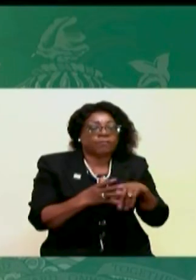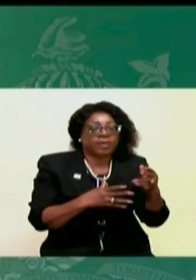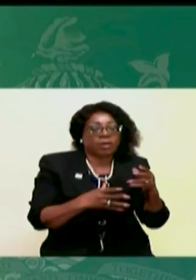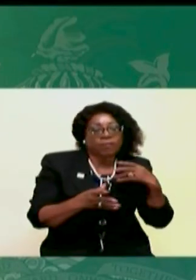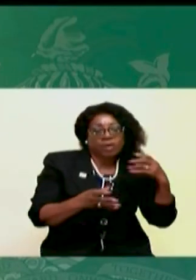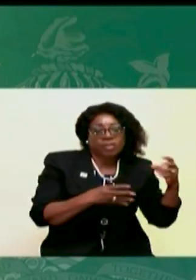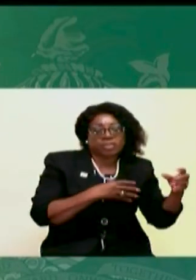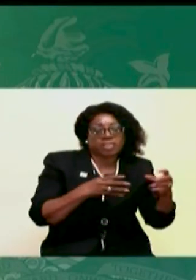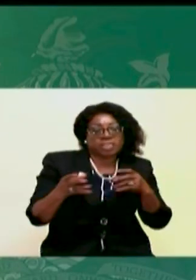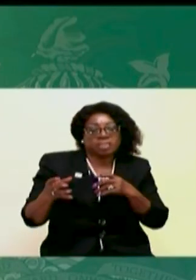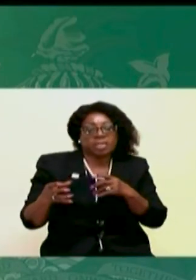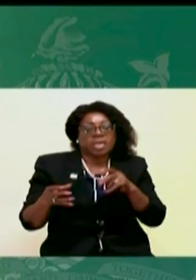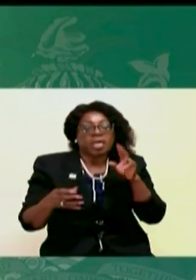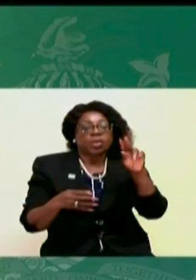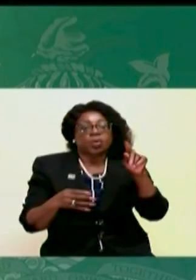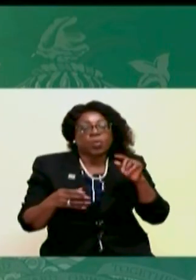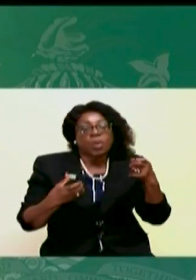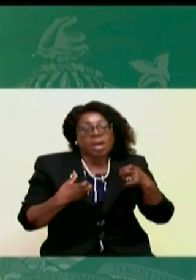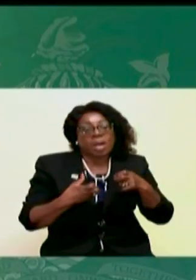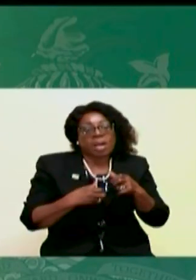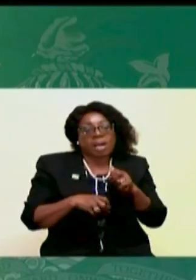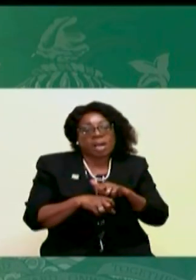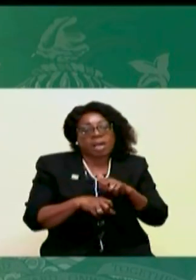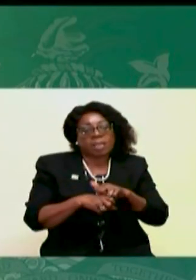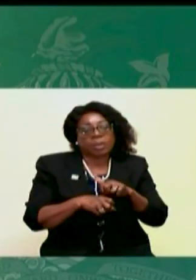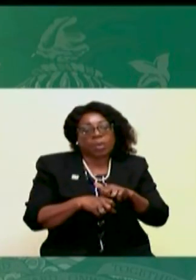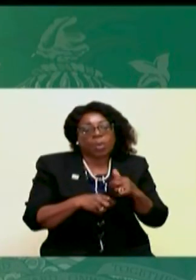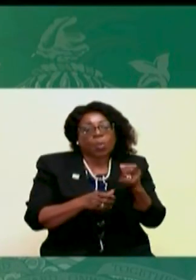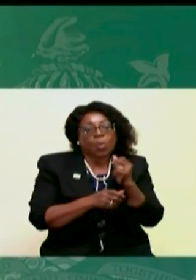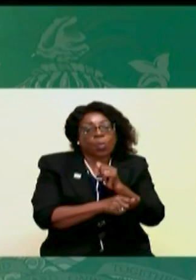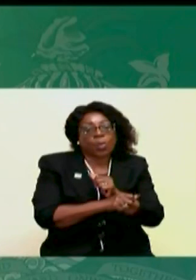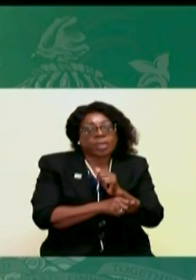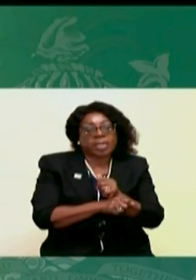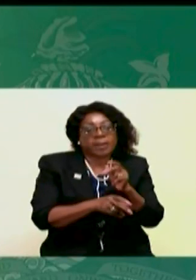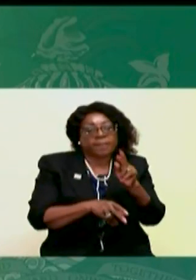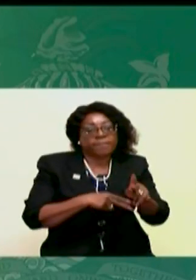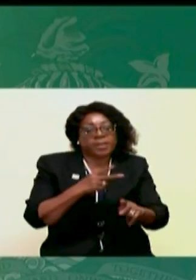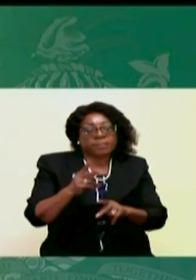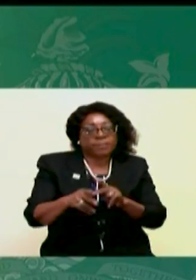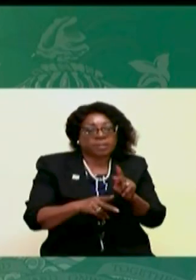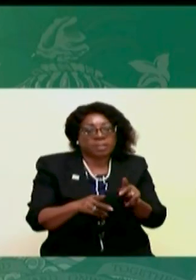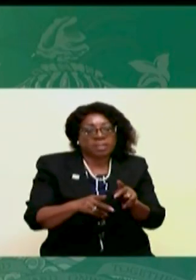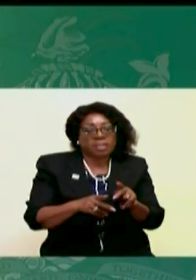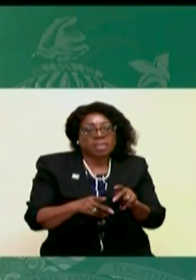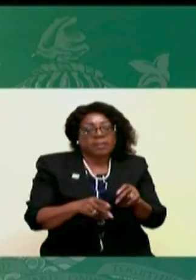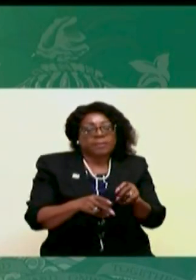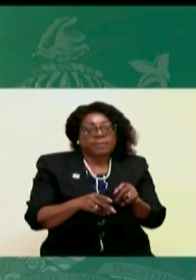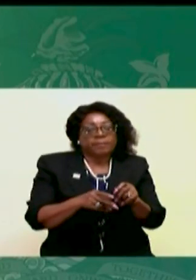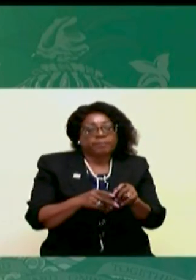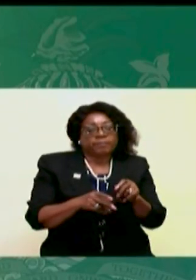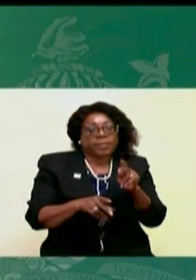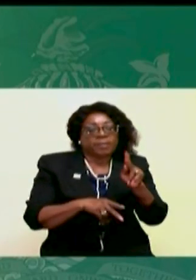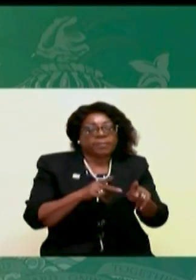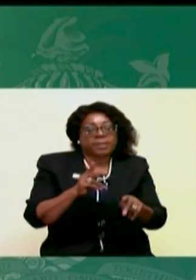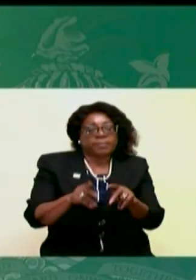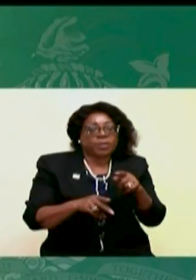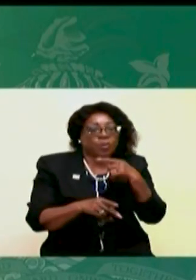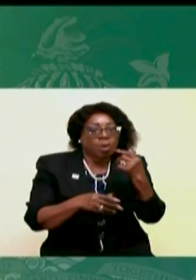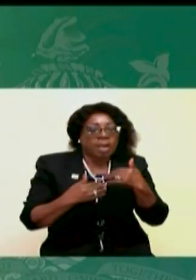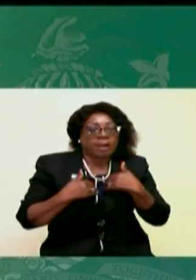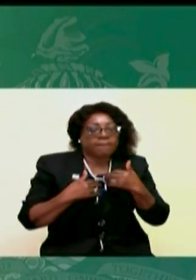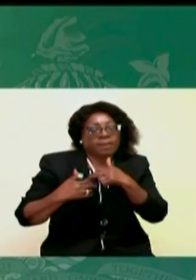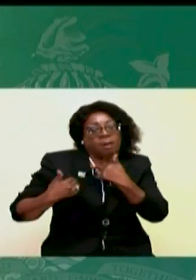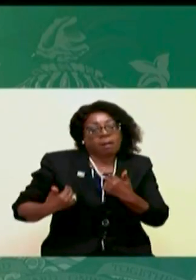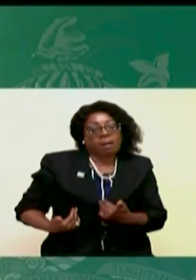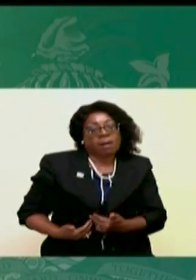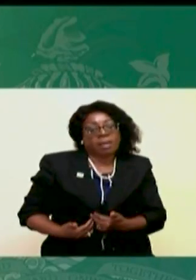contradiction, there are no harder working people, selfless people who have a heart and